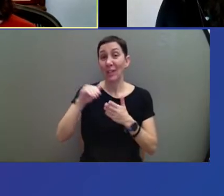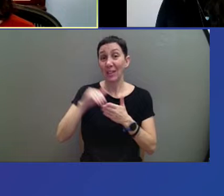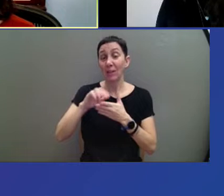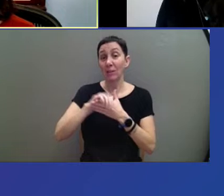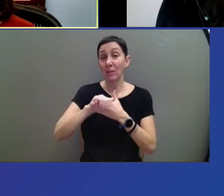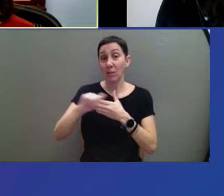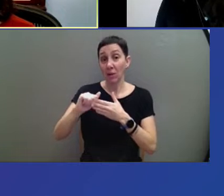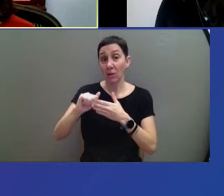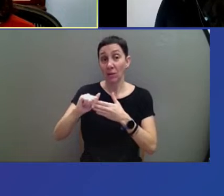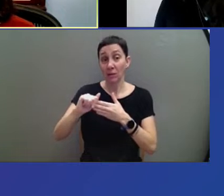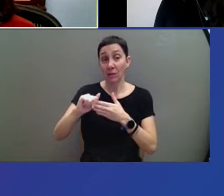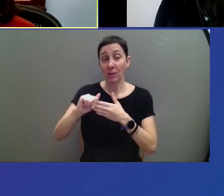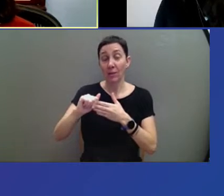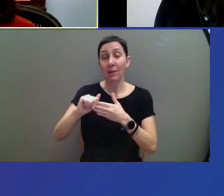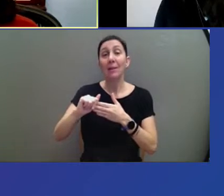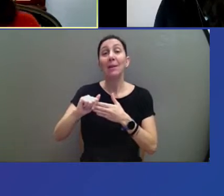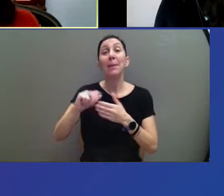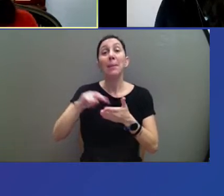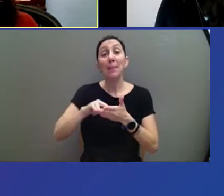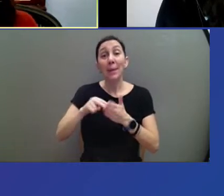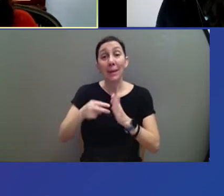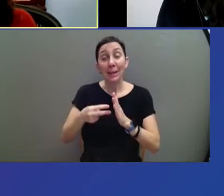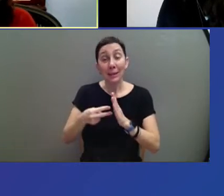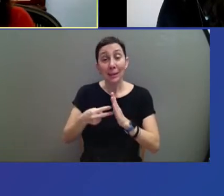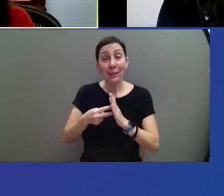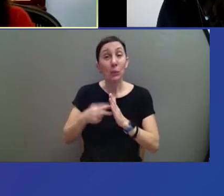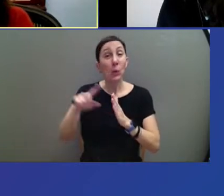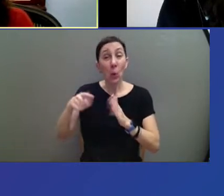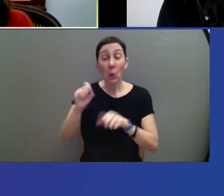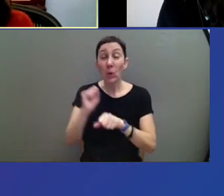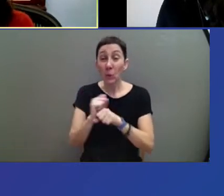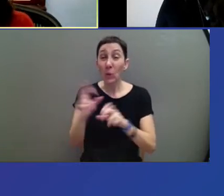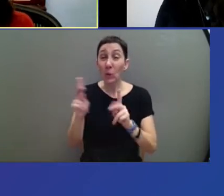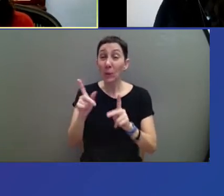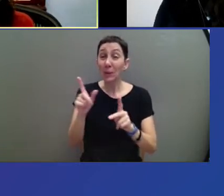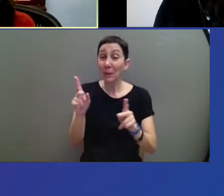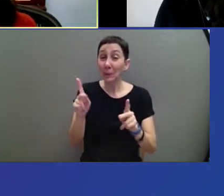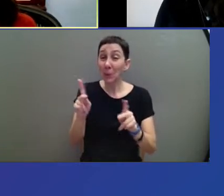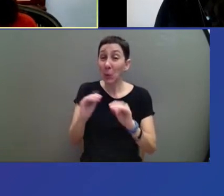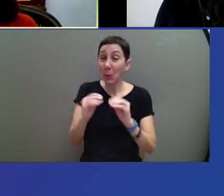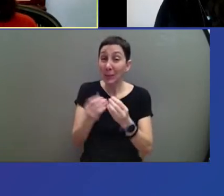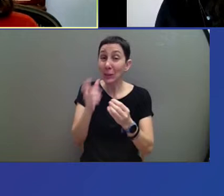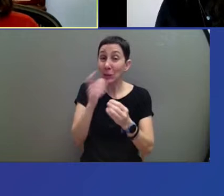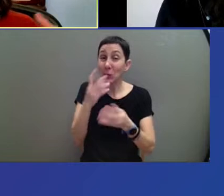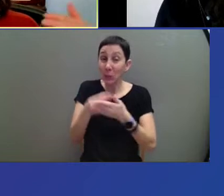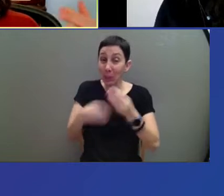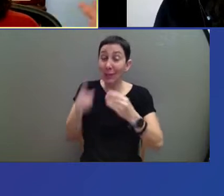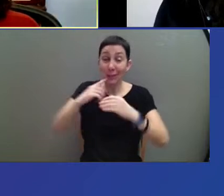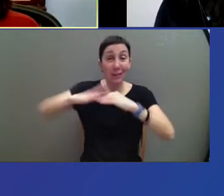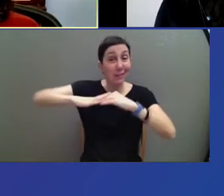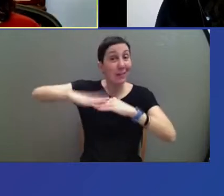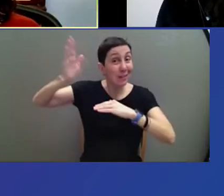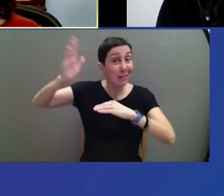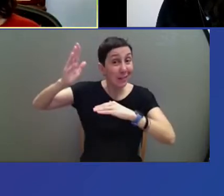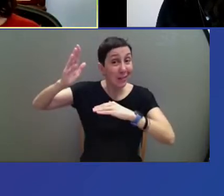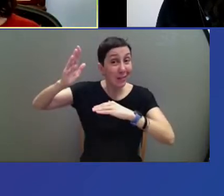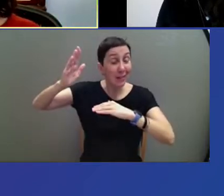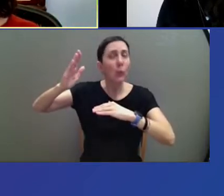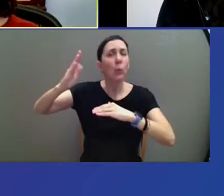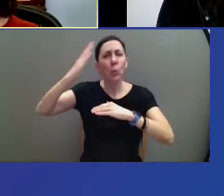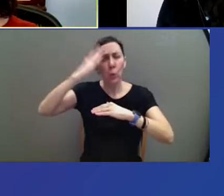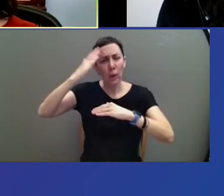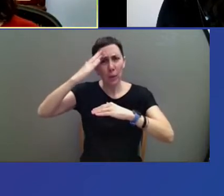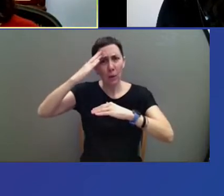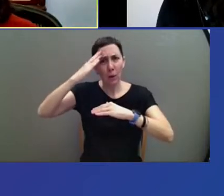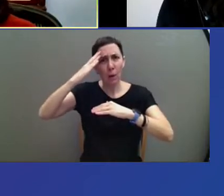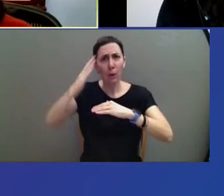foundation to work with only a piece of the sector. And there's a much larger part of the